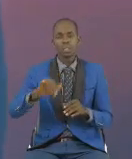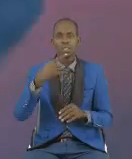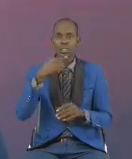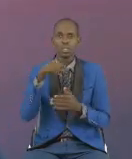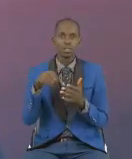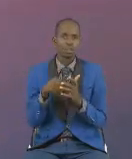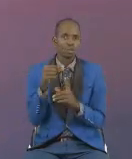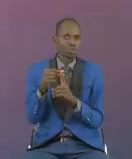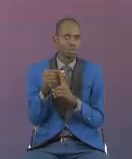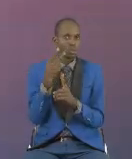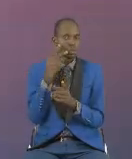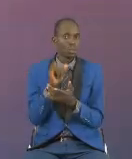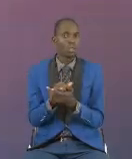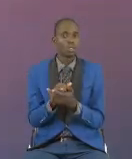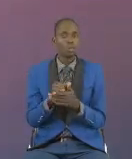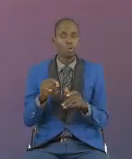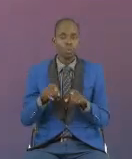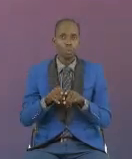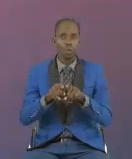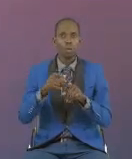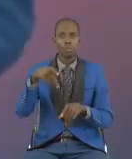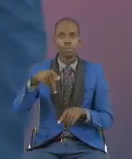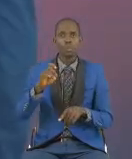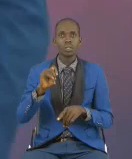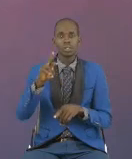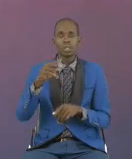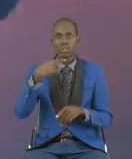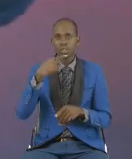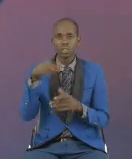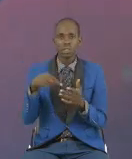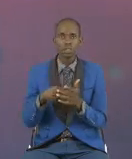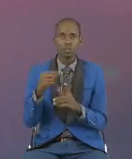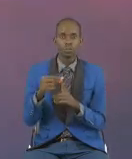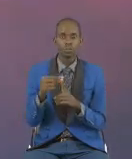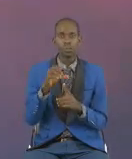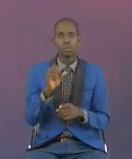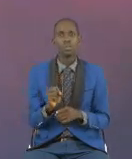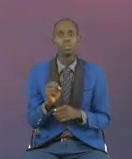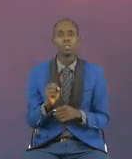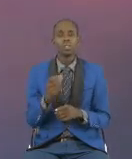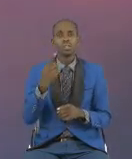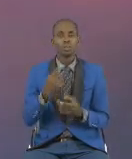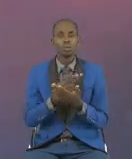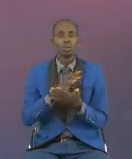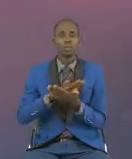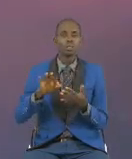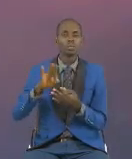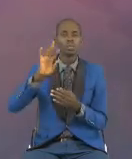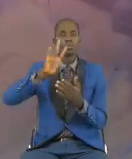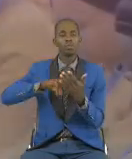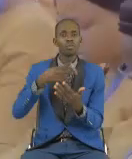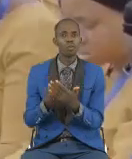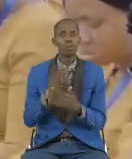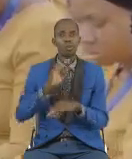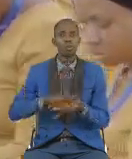that, while Peter yet spake these words, the Holy Ghost fell on all them which